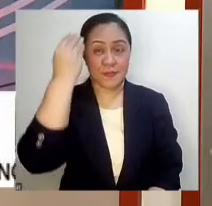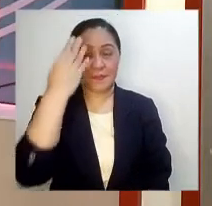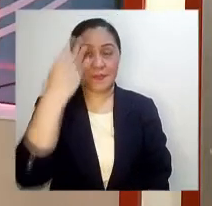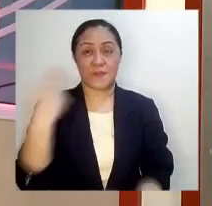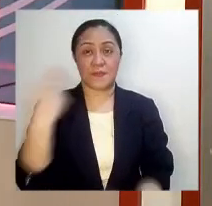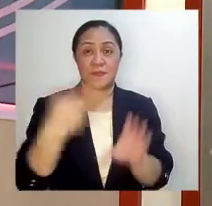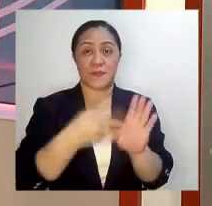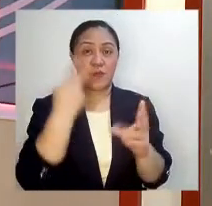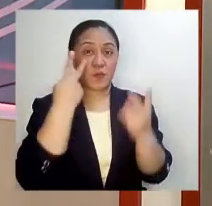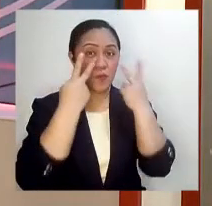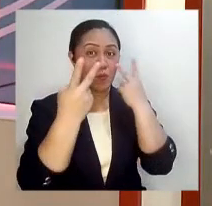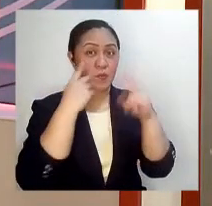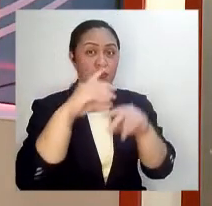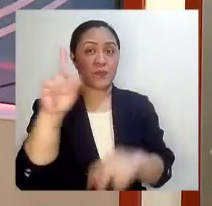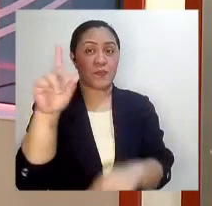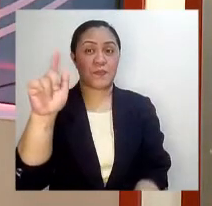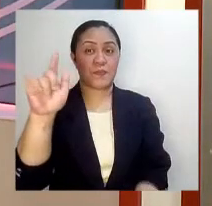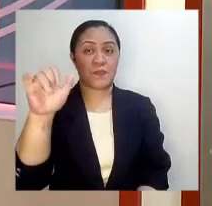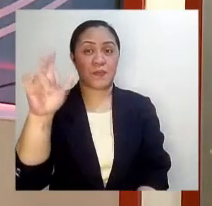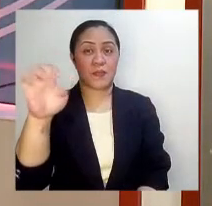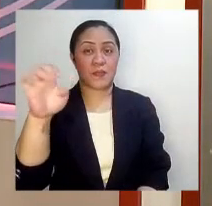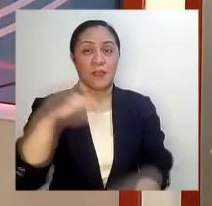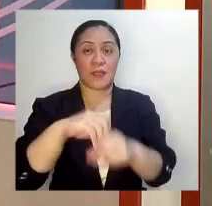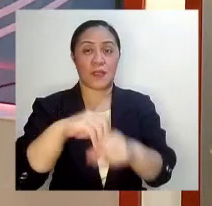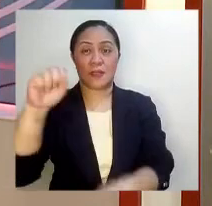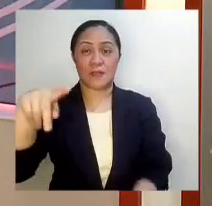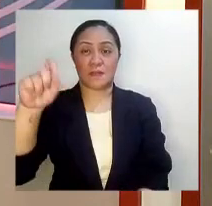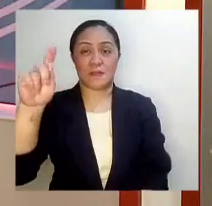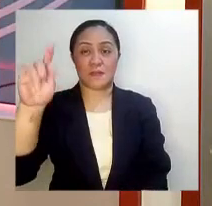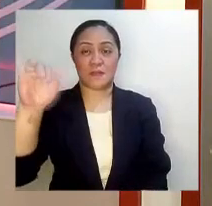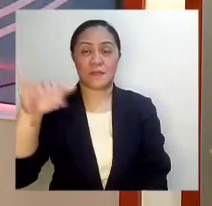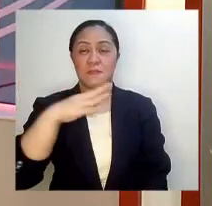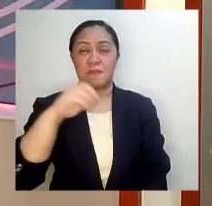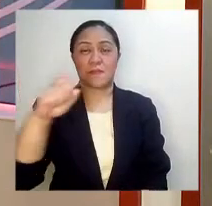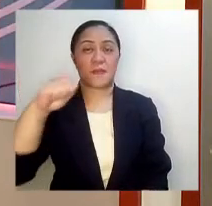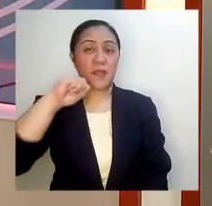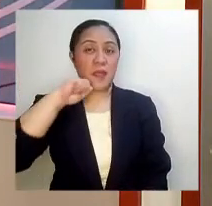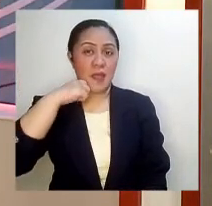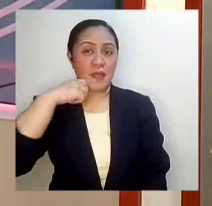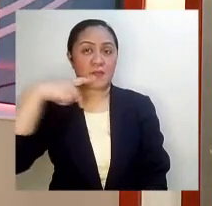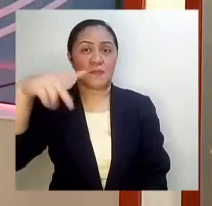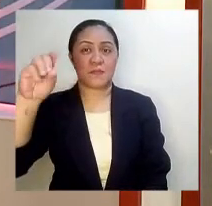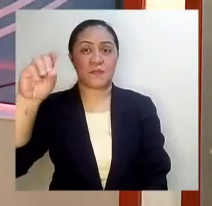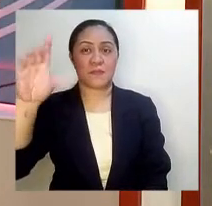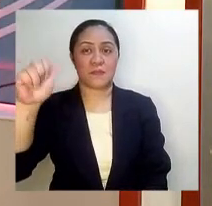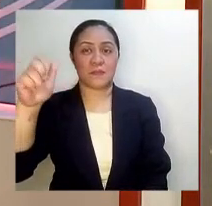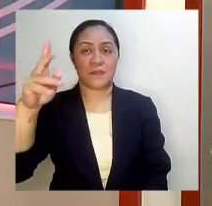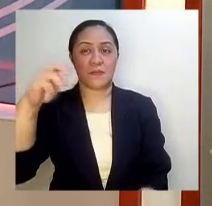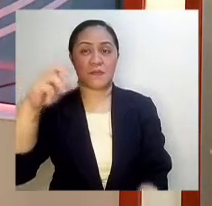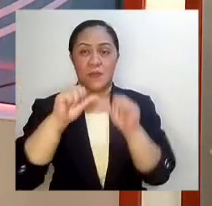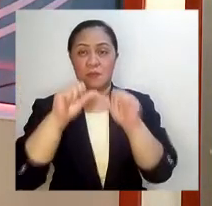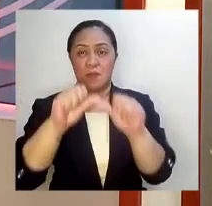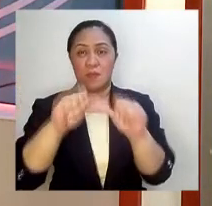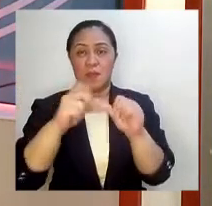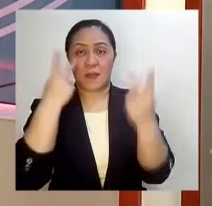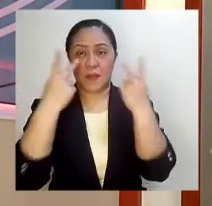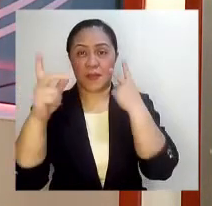Dateline Philippines podcast is on Spotify and Apple Podcast. Play back this newscast too on ANC's YouTube channel and on